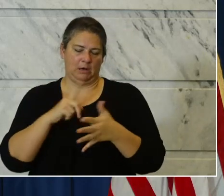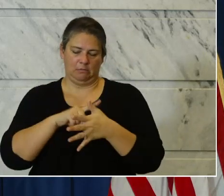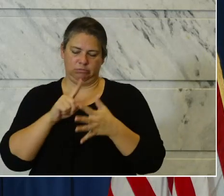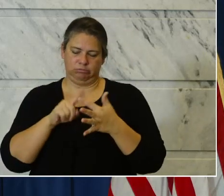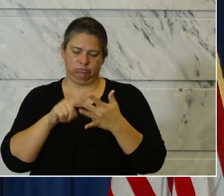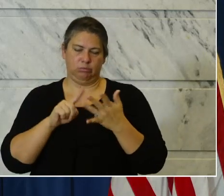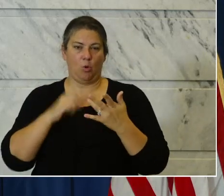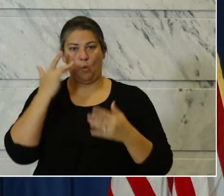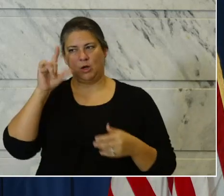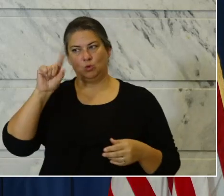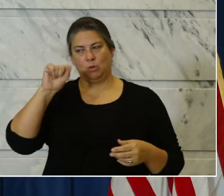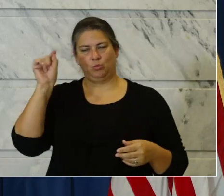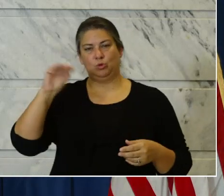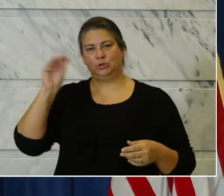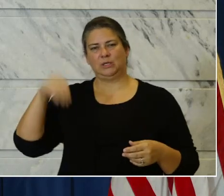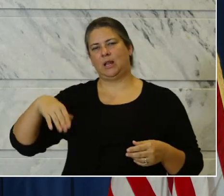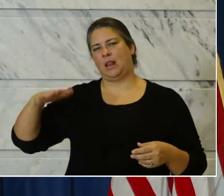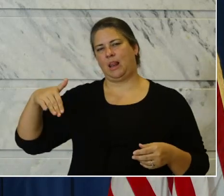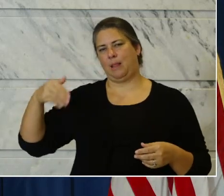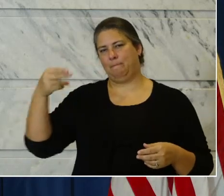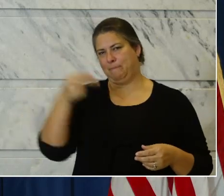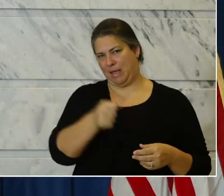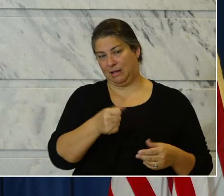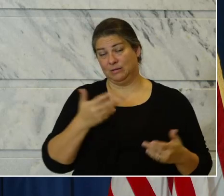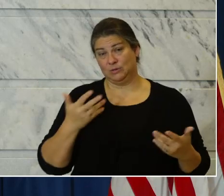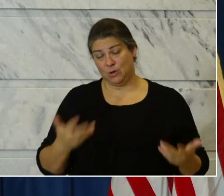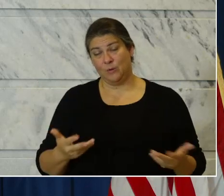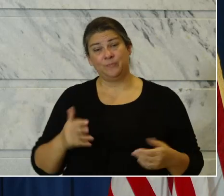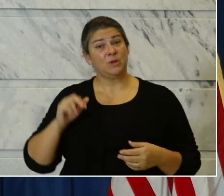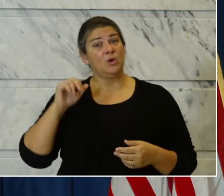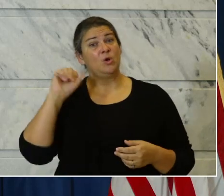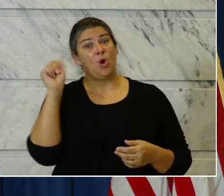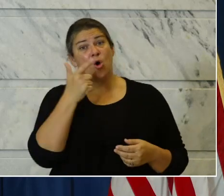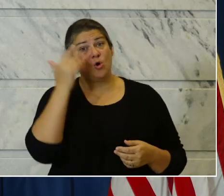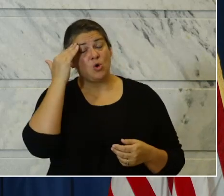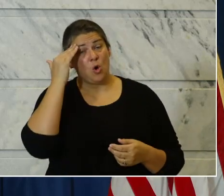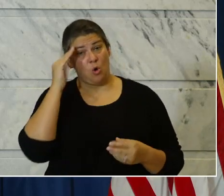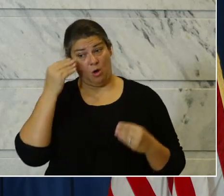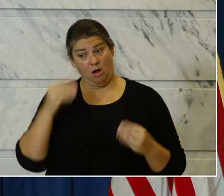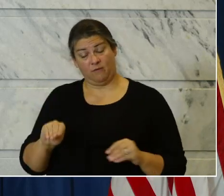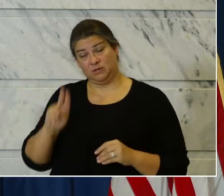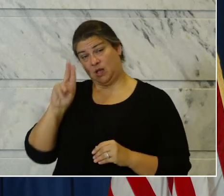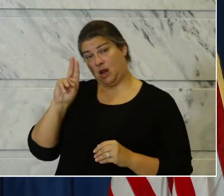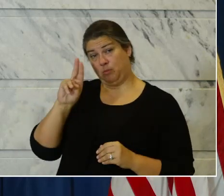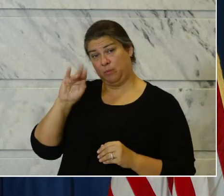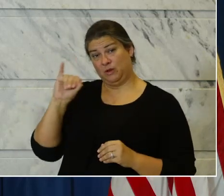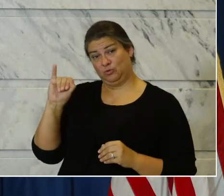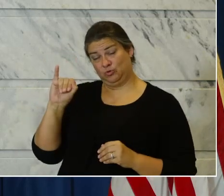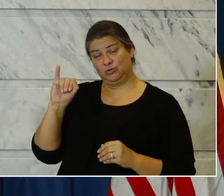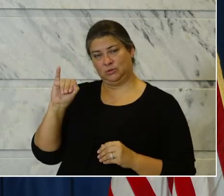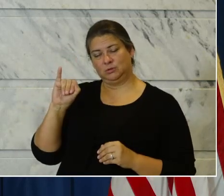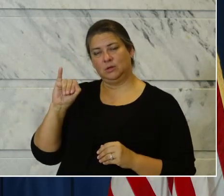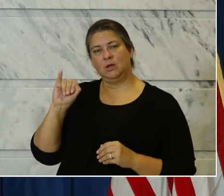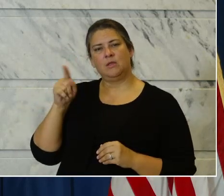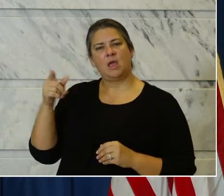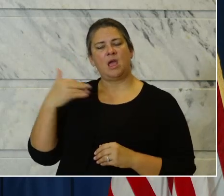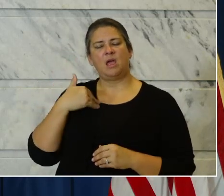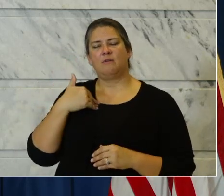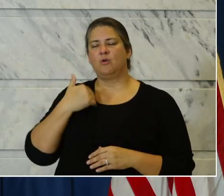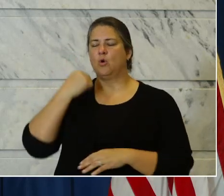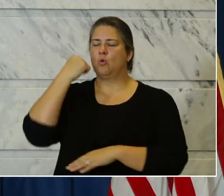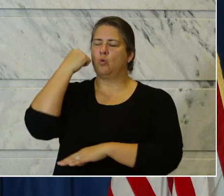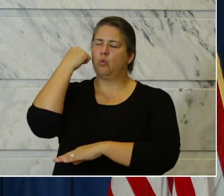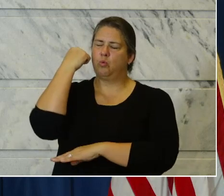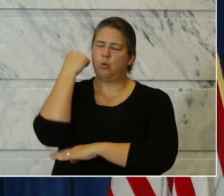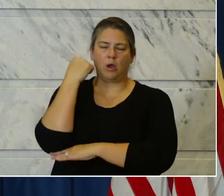20% haven't been paid. But just so everyone knows, the Office of Unemployment Insurance, though it was hit with record numbers of